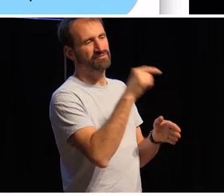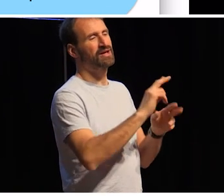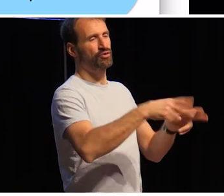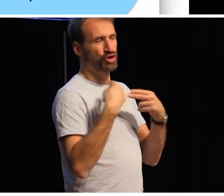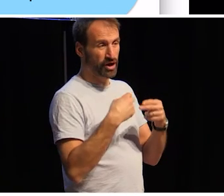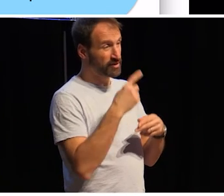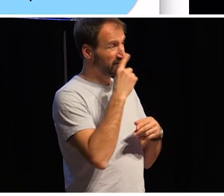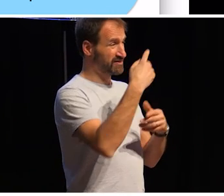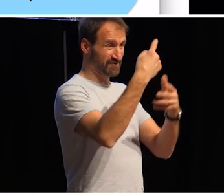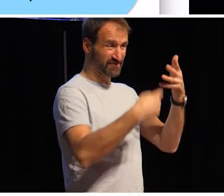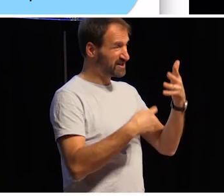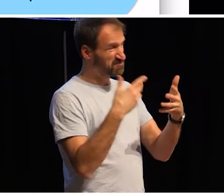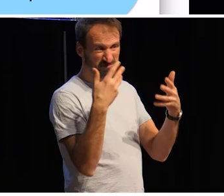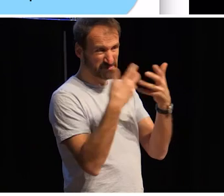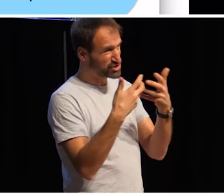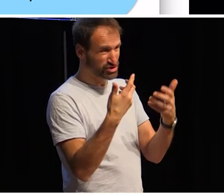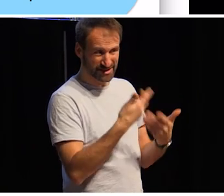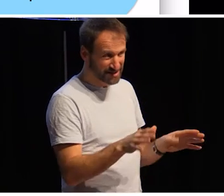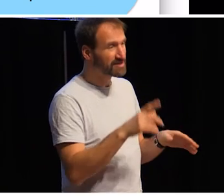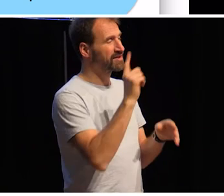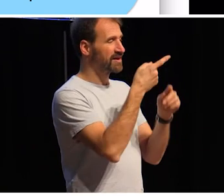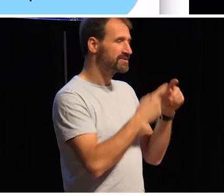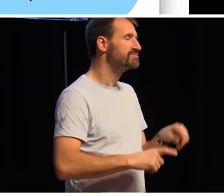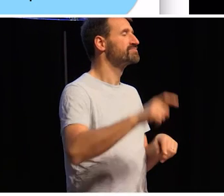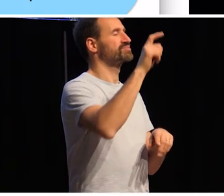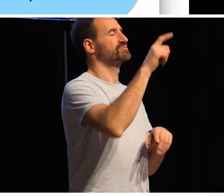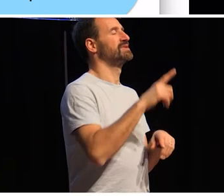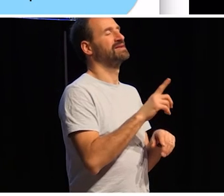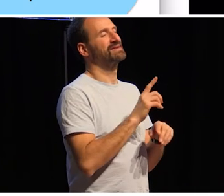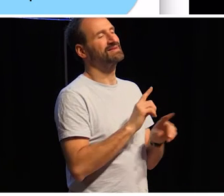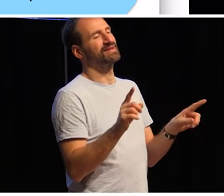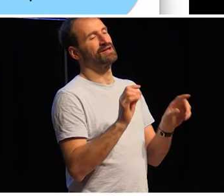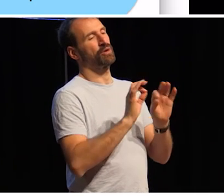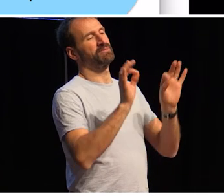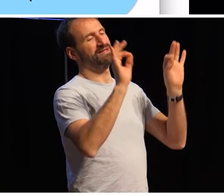match, then we jump again to the deoptimization, the part that we don't want.